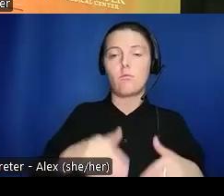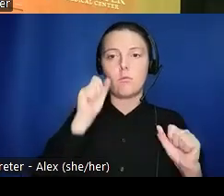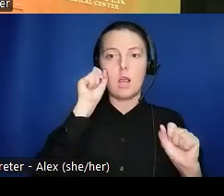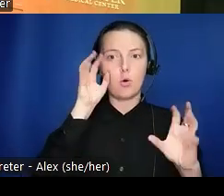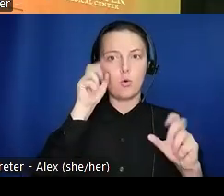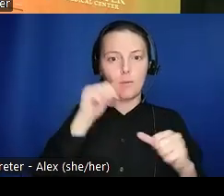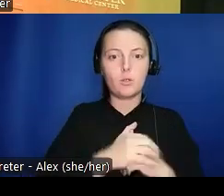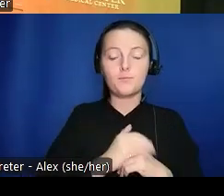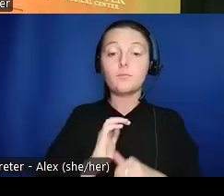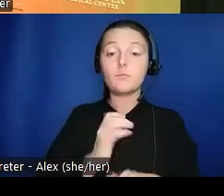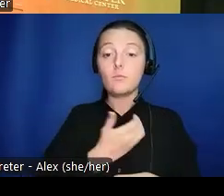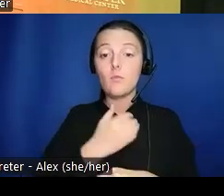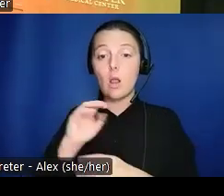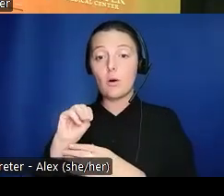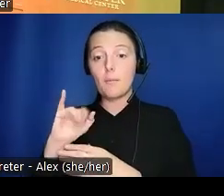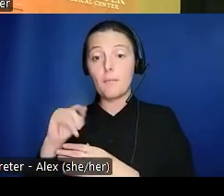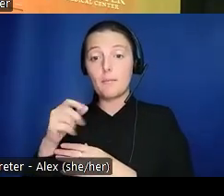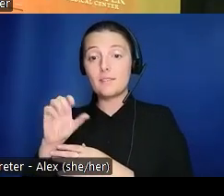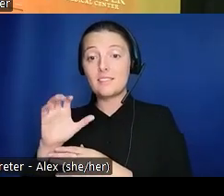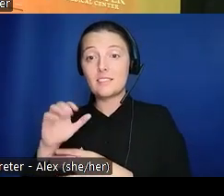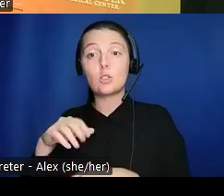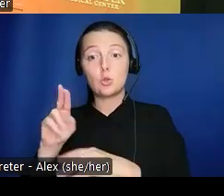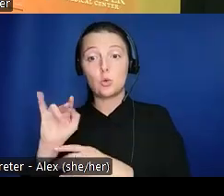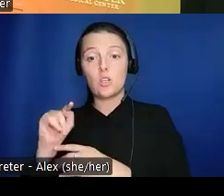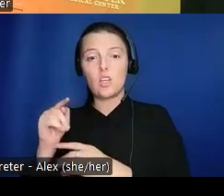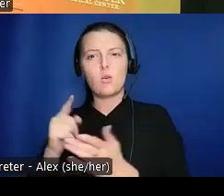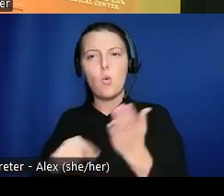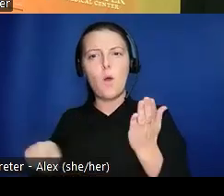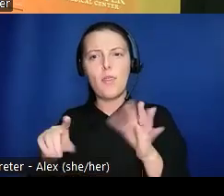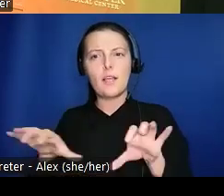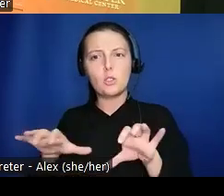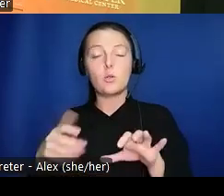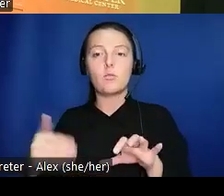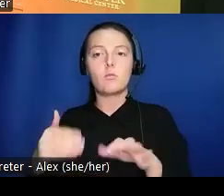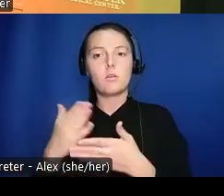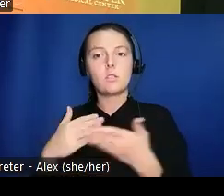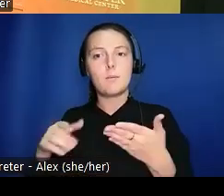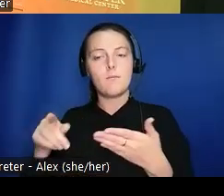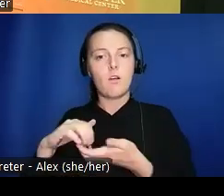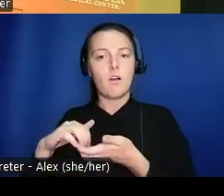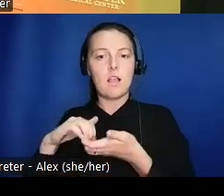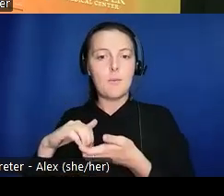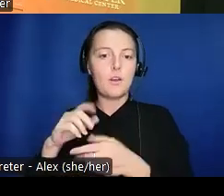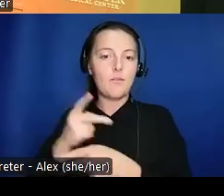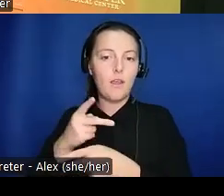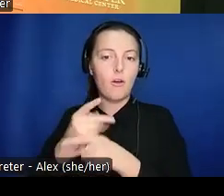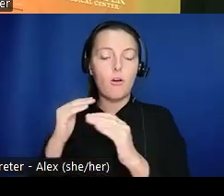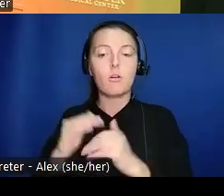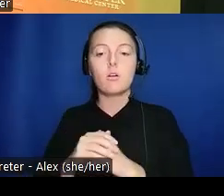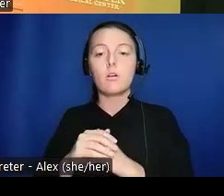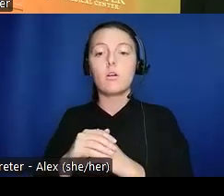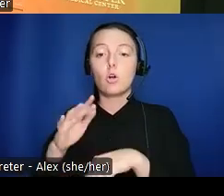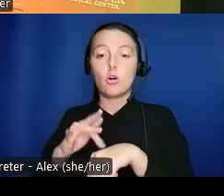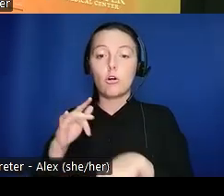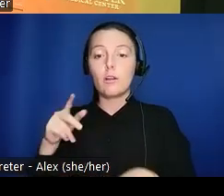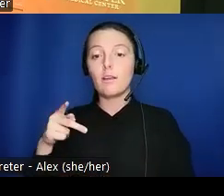what they are doing, some of the collaborative care, early psychosis programs, and etc. We need to